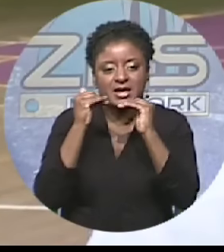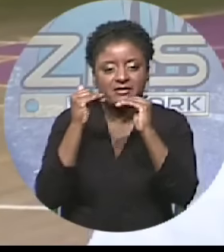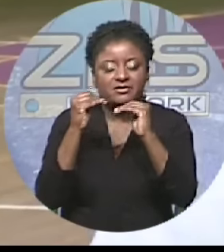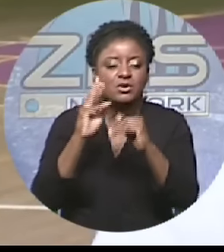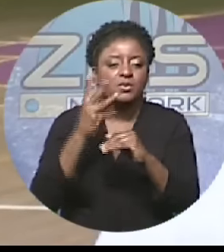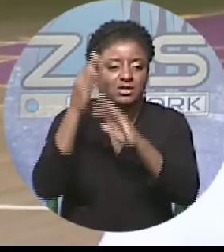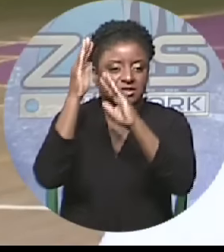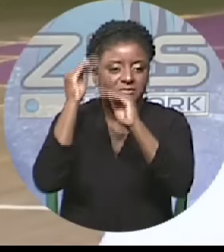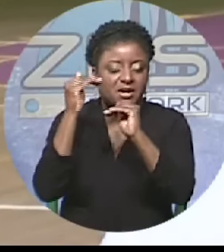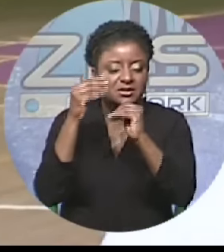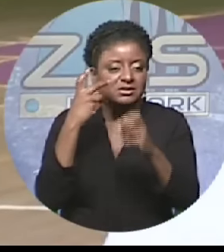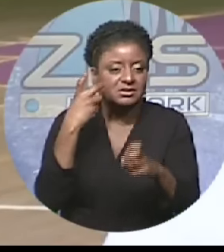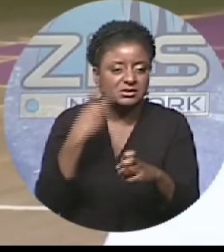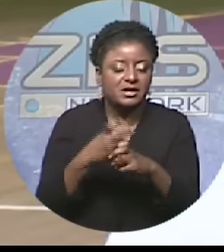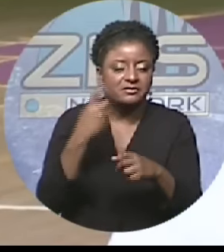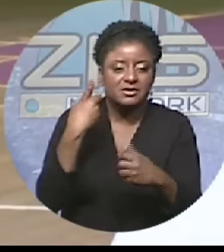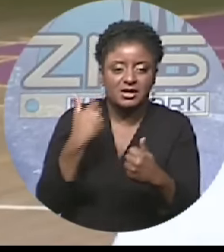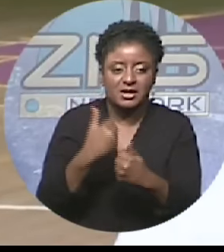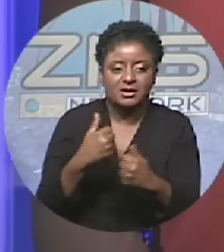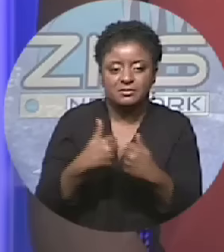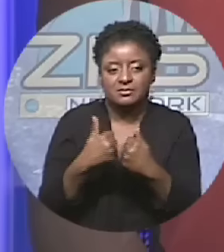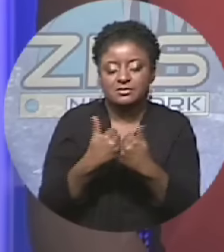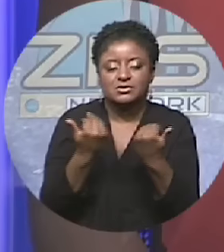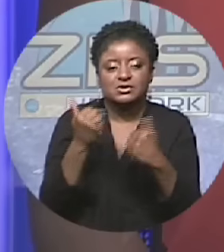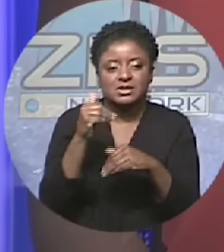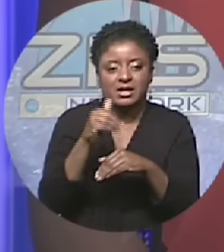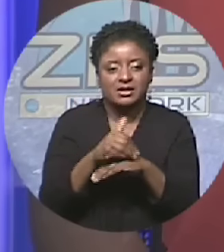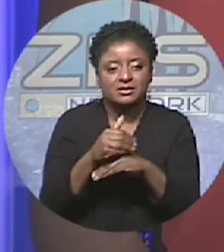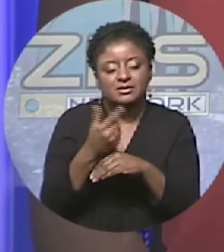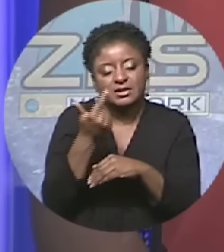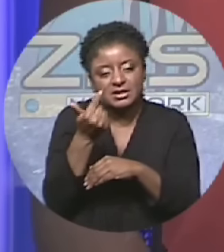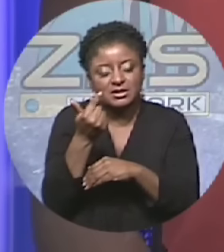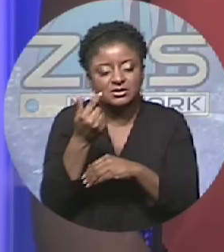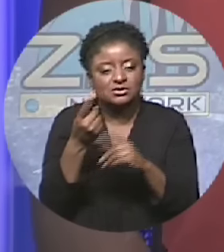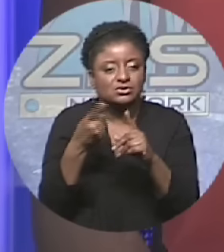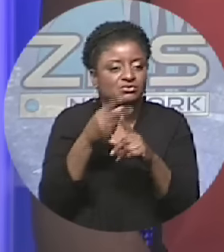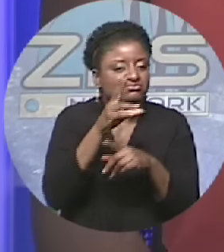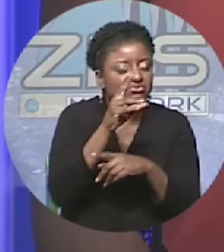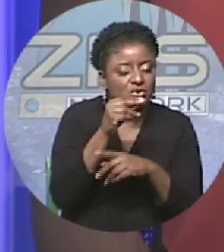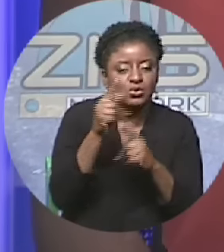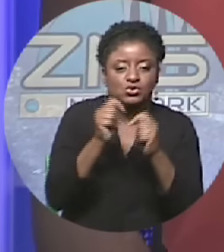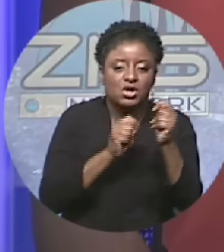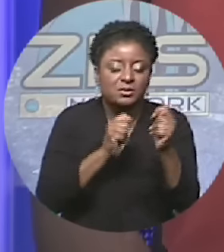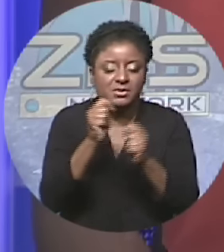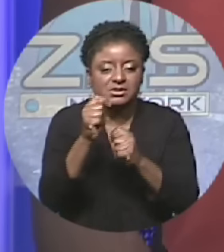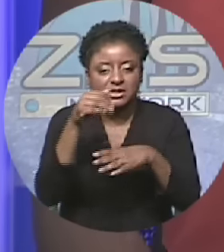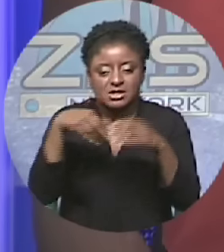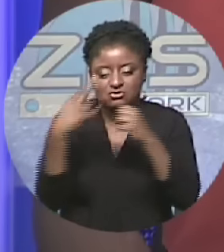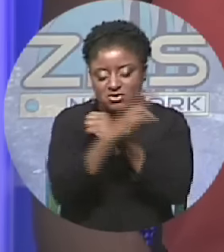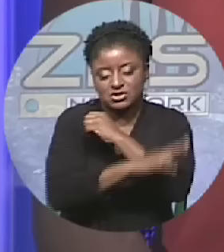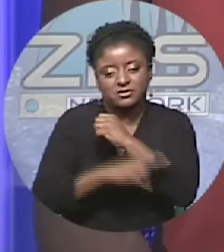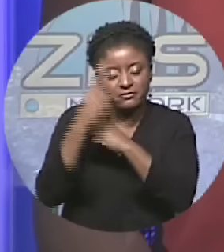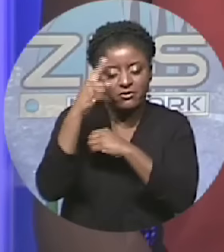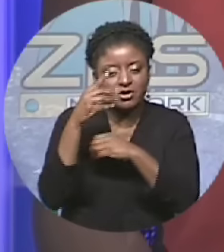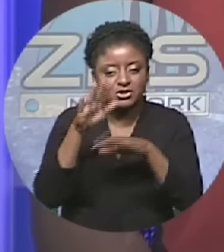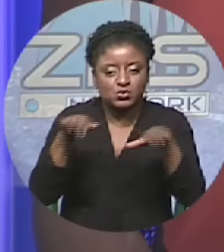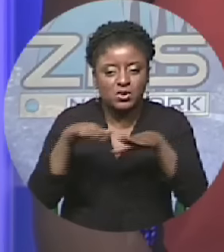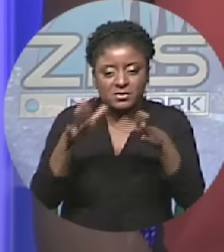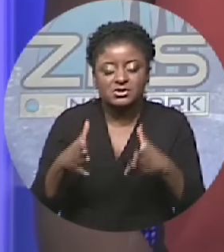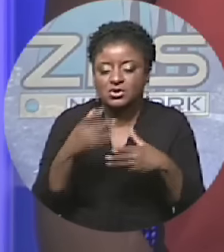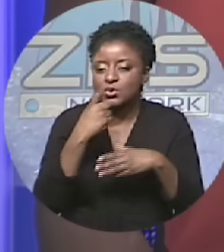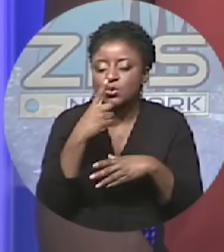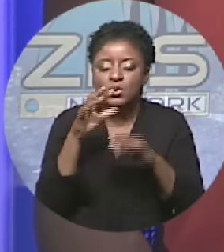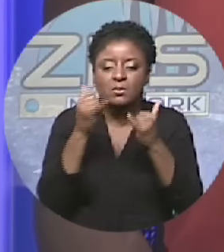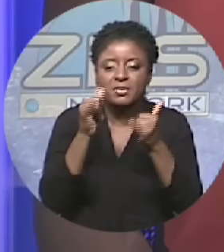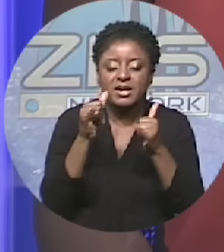we're expecting a tough game that night. With little to no tournaments in the region for swimmers who play water polo, the Bahamas head